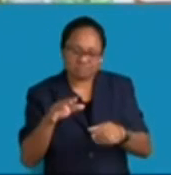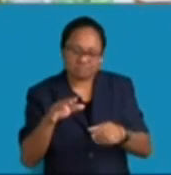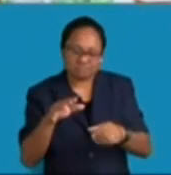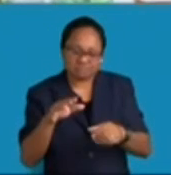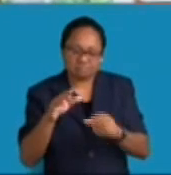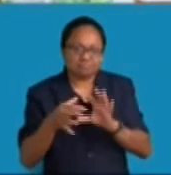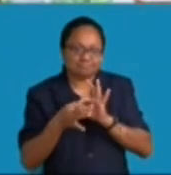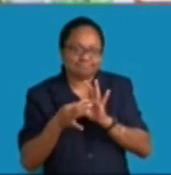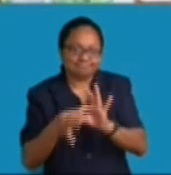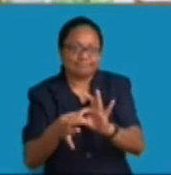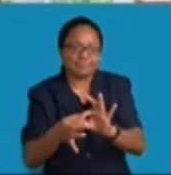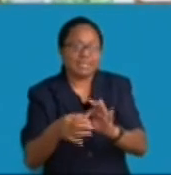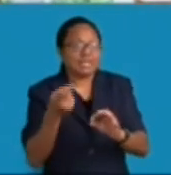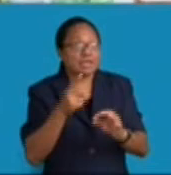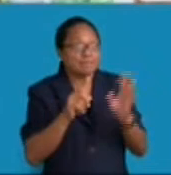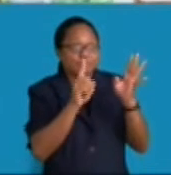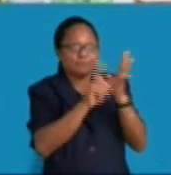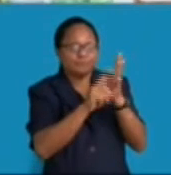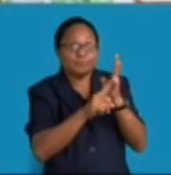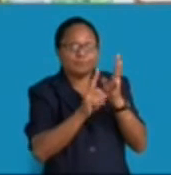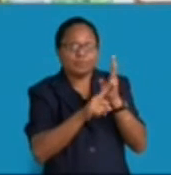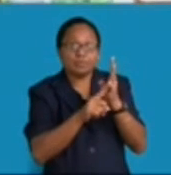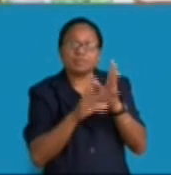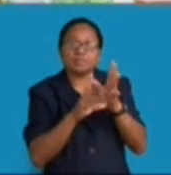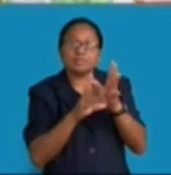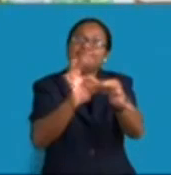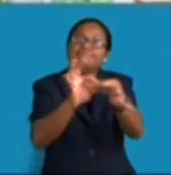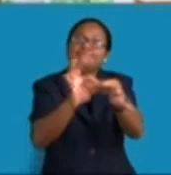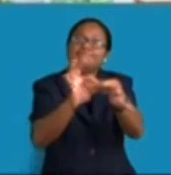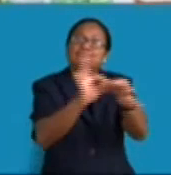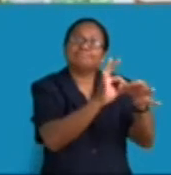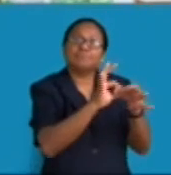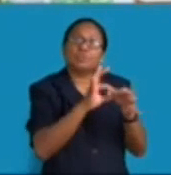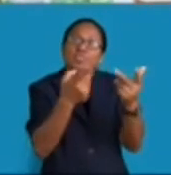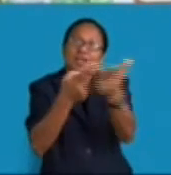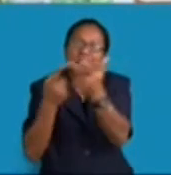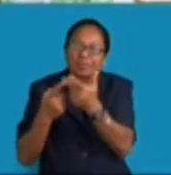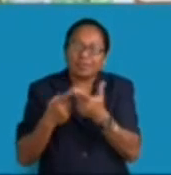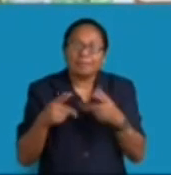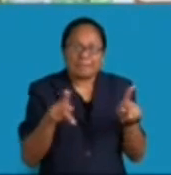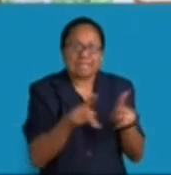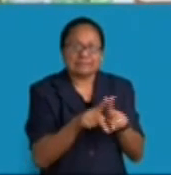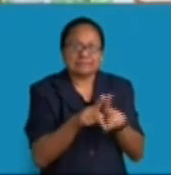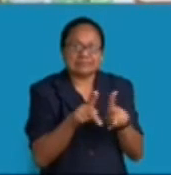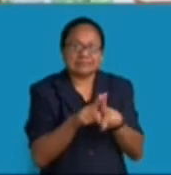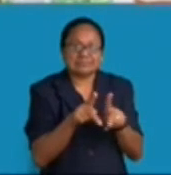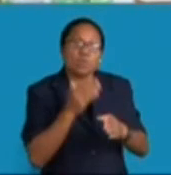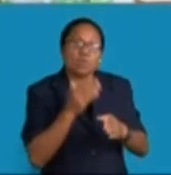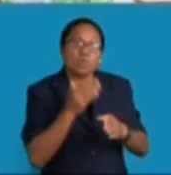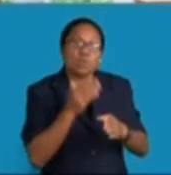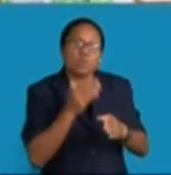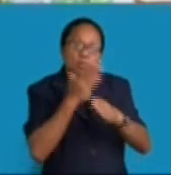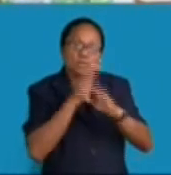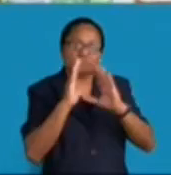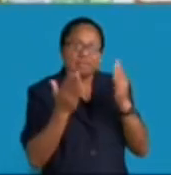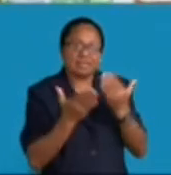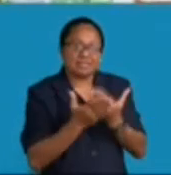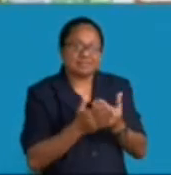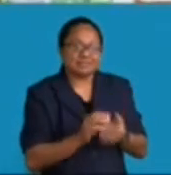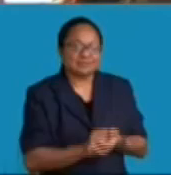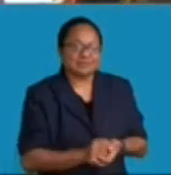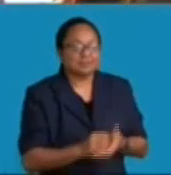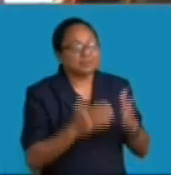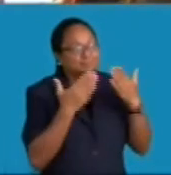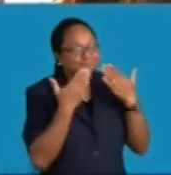fourth, collaboration with relevant stakeholders, to name a few. Thank you, Madam Speaker. Thank you, and I give the floor